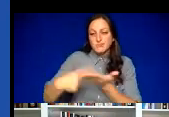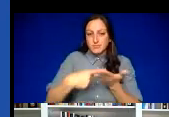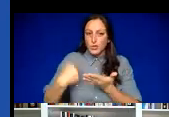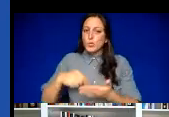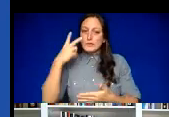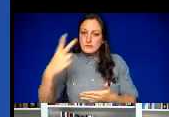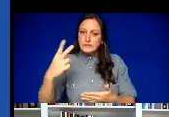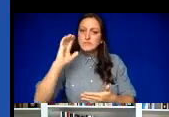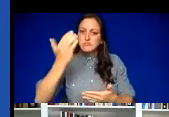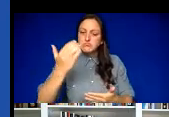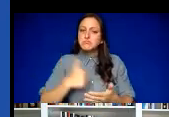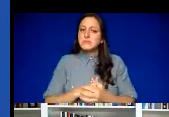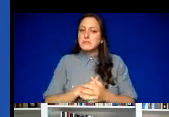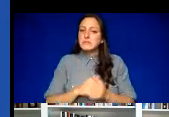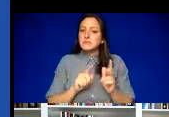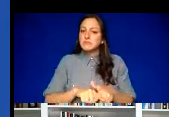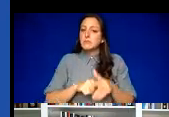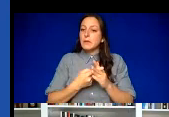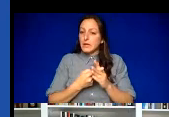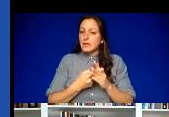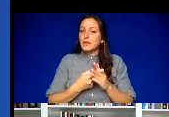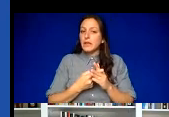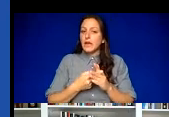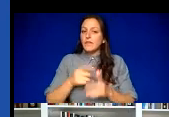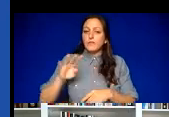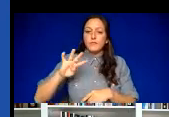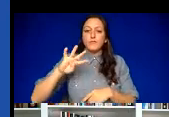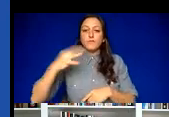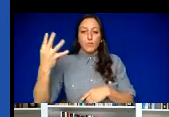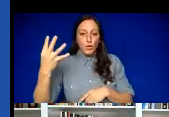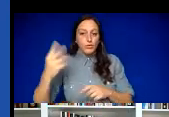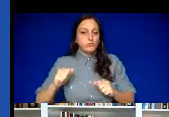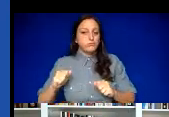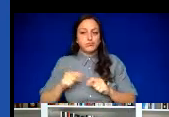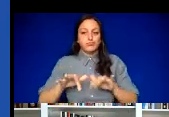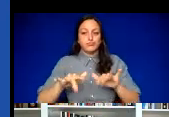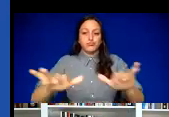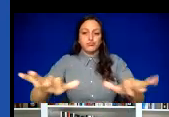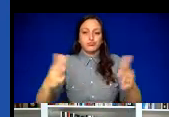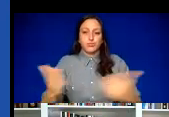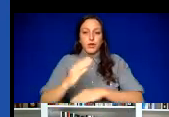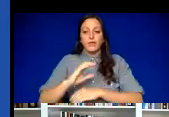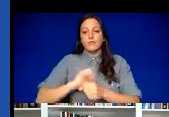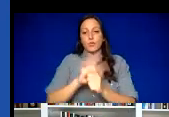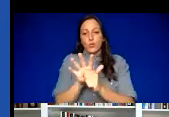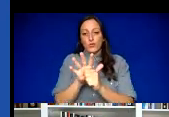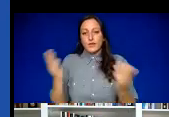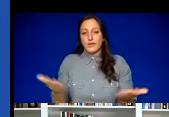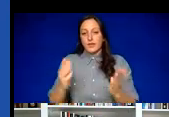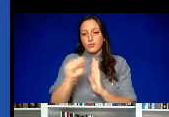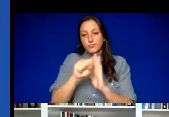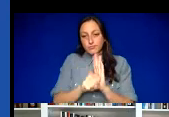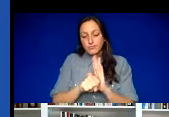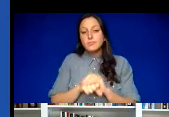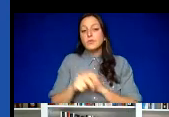appears to be the beginning of a fourth wave of COVID-19 in Colorado. We are seeing case rates